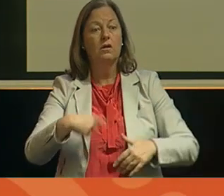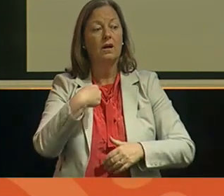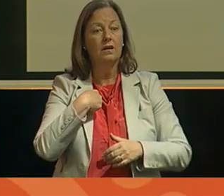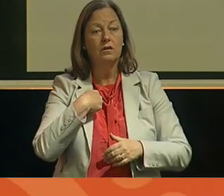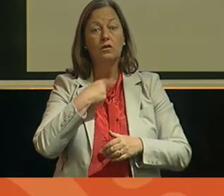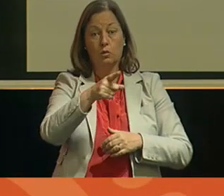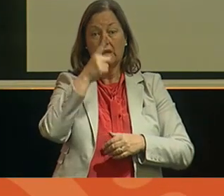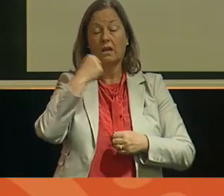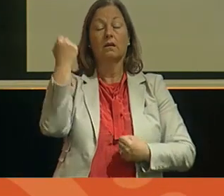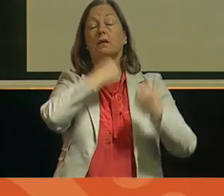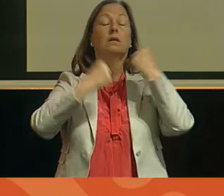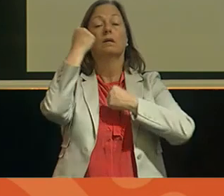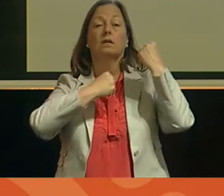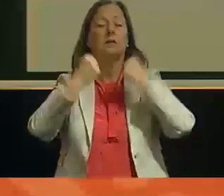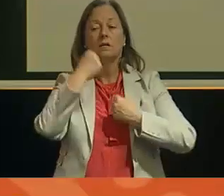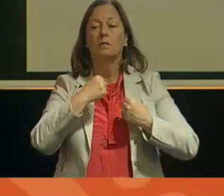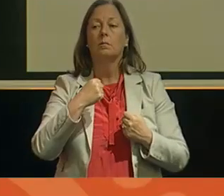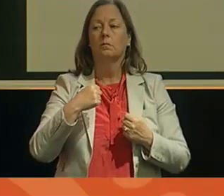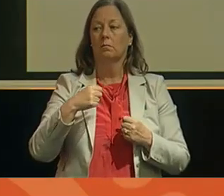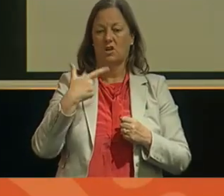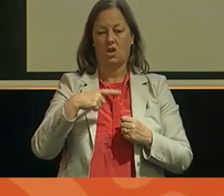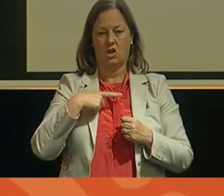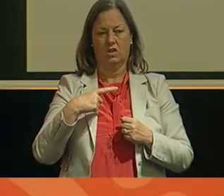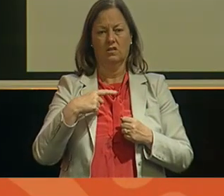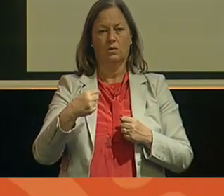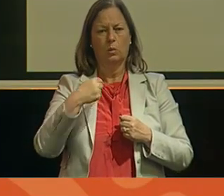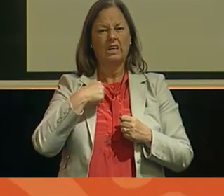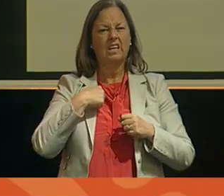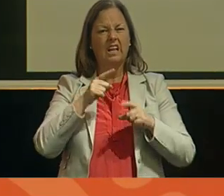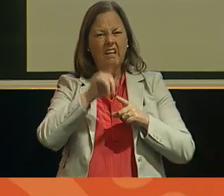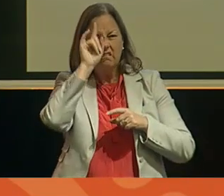can beat us. Because you know why? Because we are deviant people.